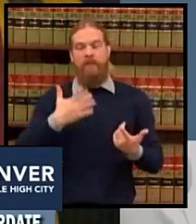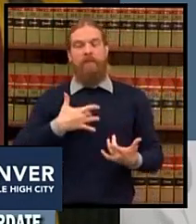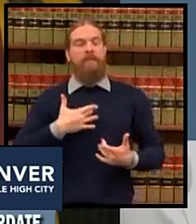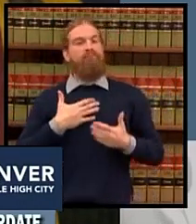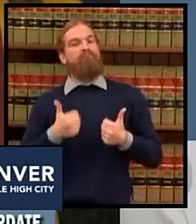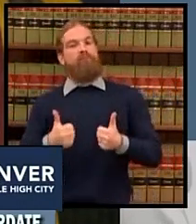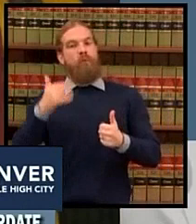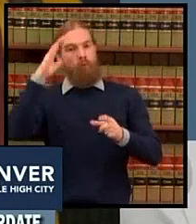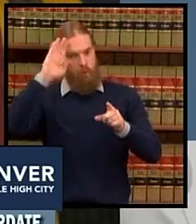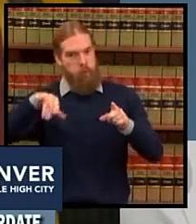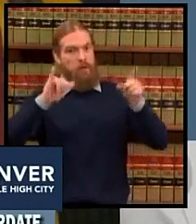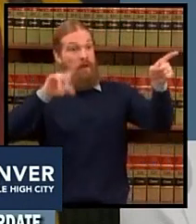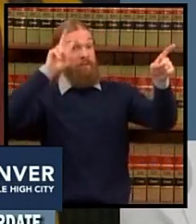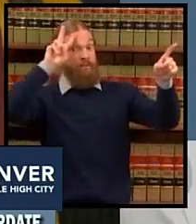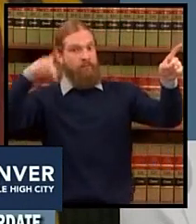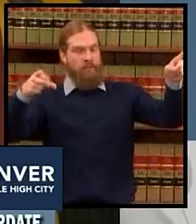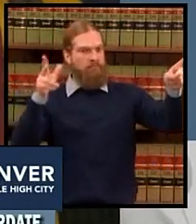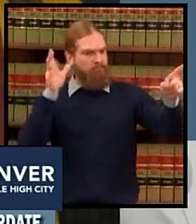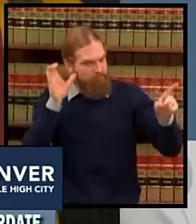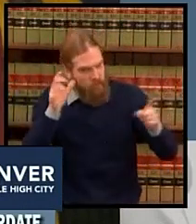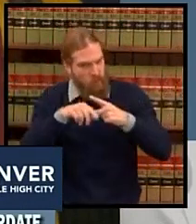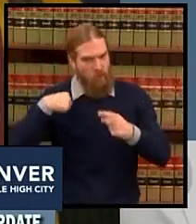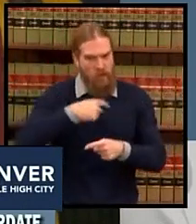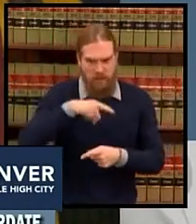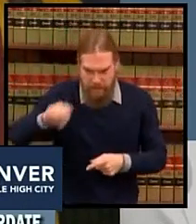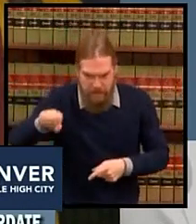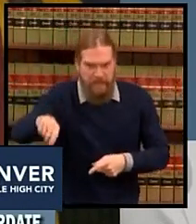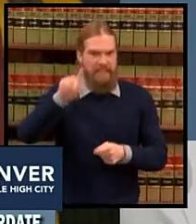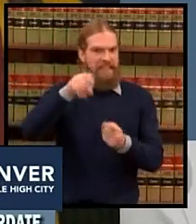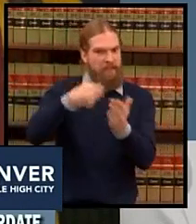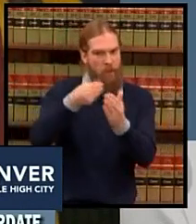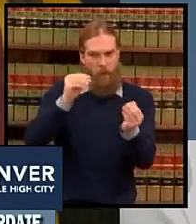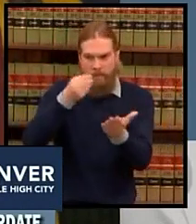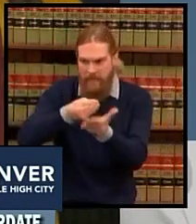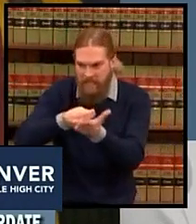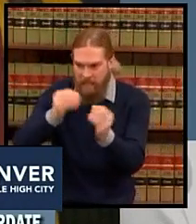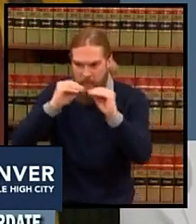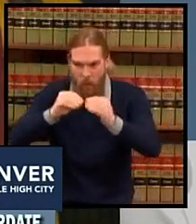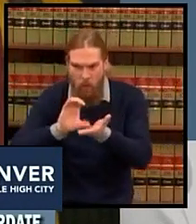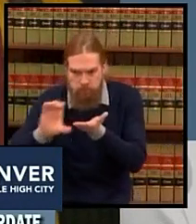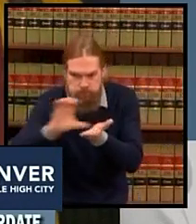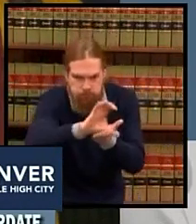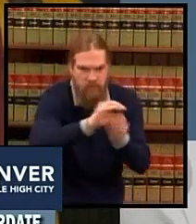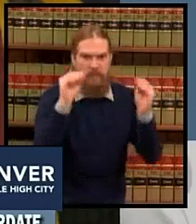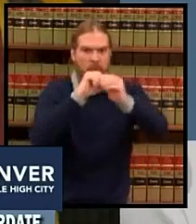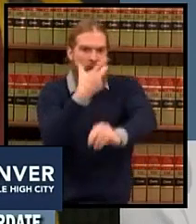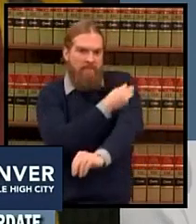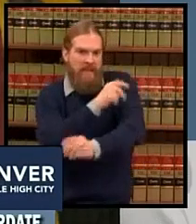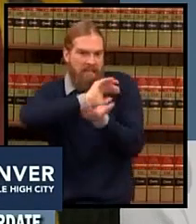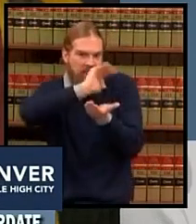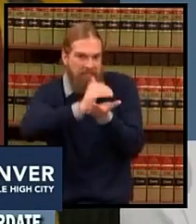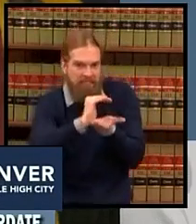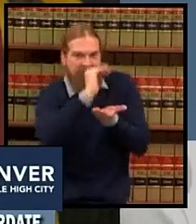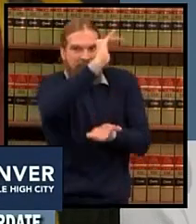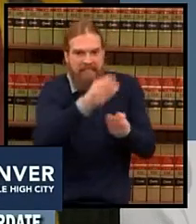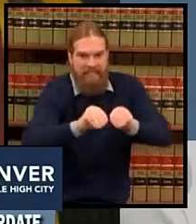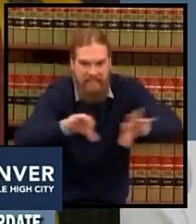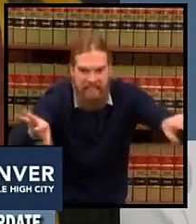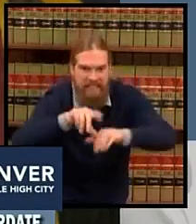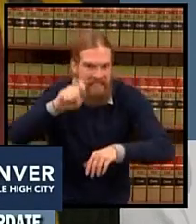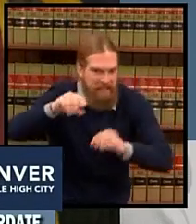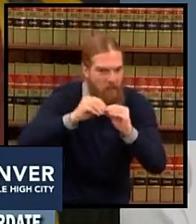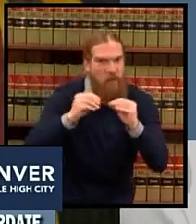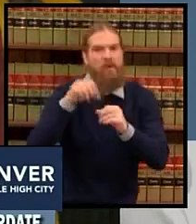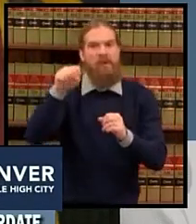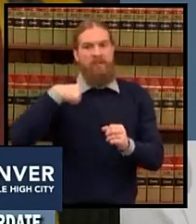funding, and the need for more vaccines coming directly to cities. And I continue to stress all those points with the Vice President and the